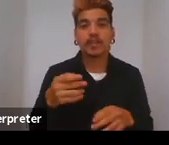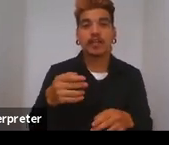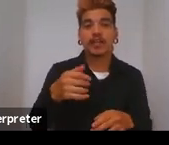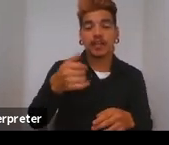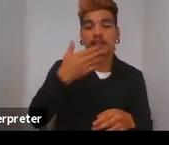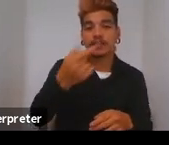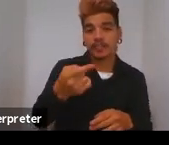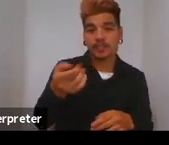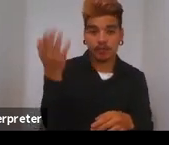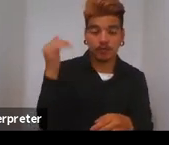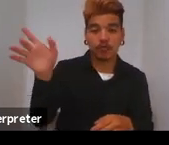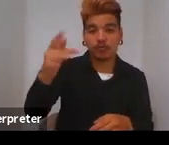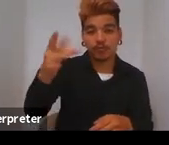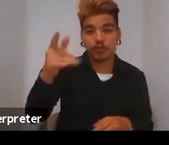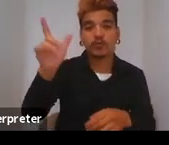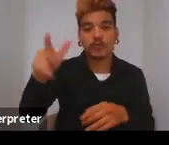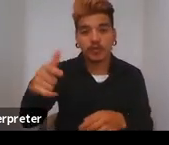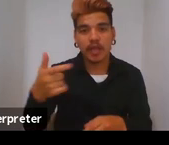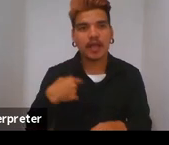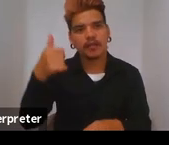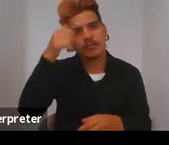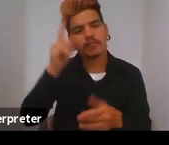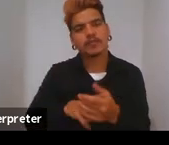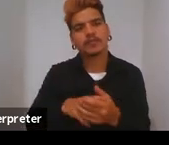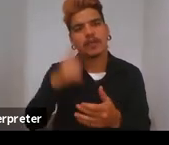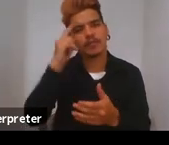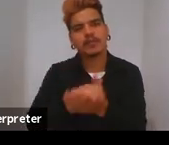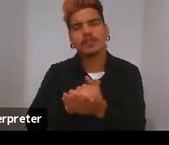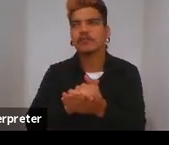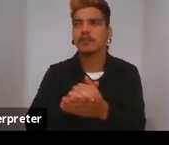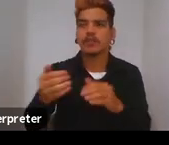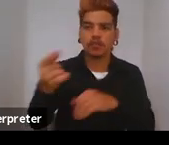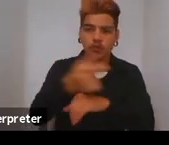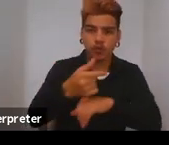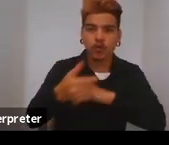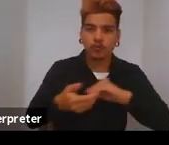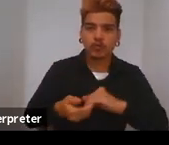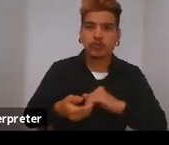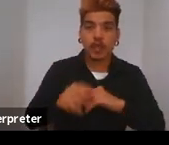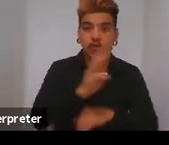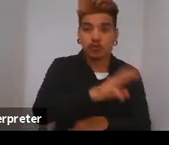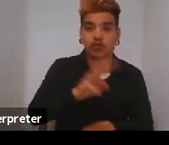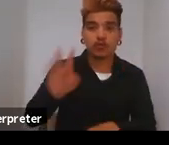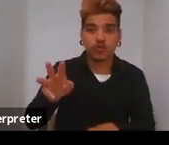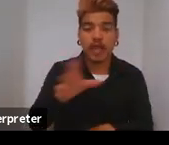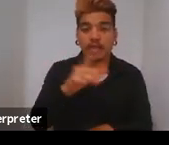later, right? I believe the Guam Coalition will, place them on their website and can access them there.